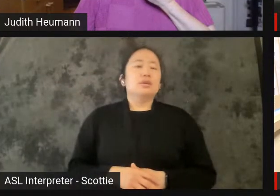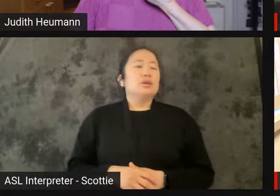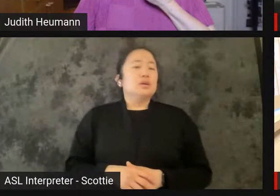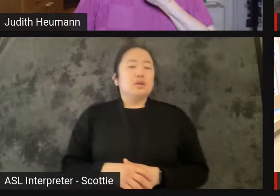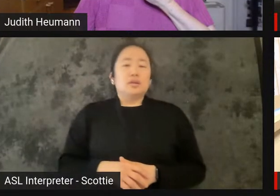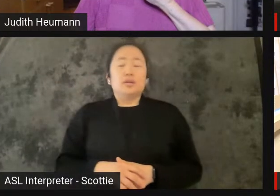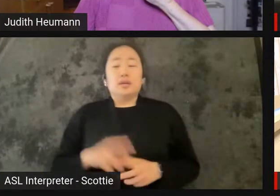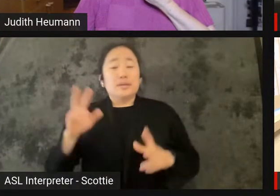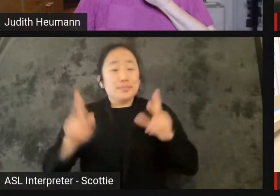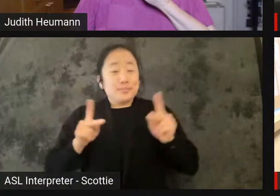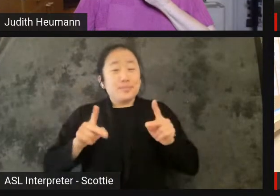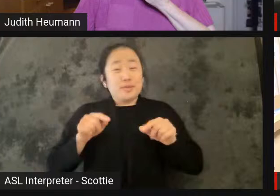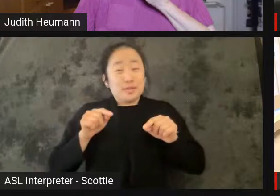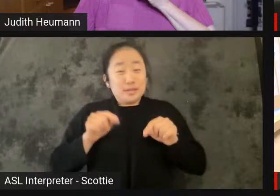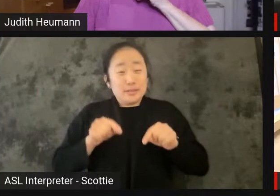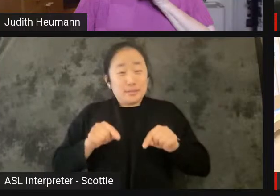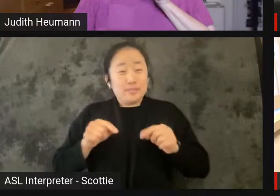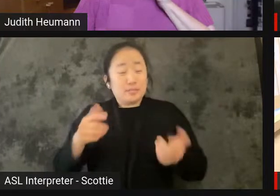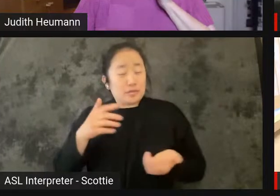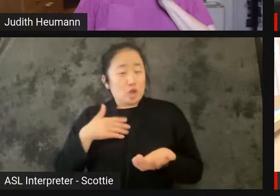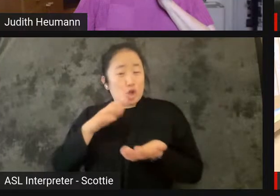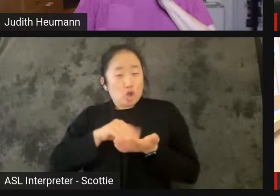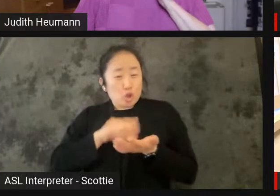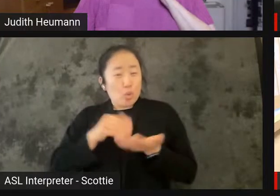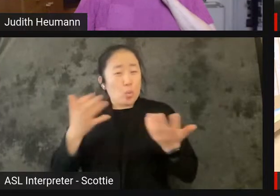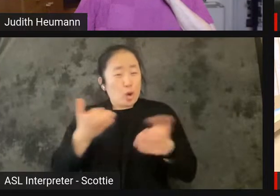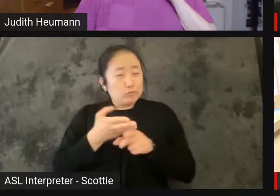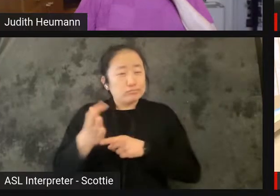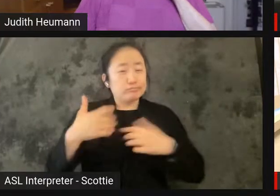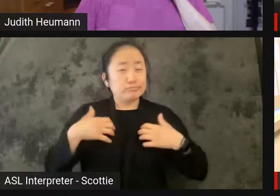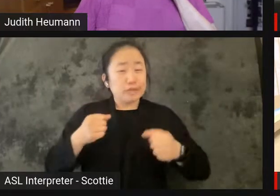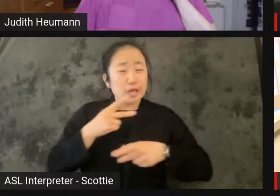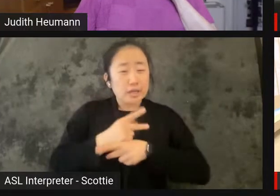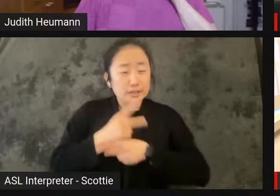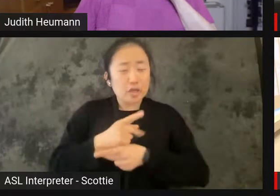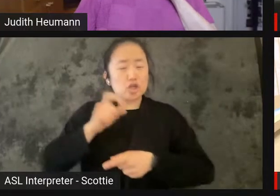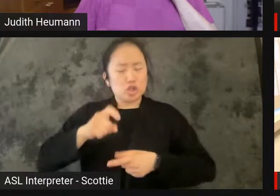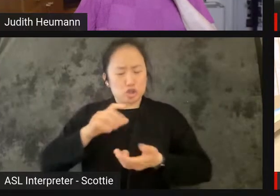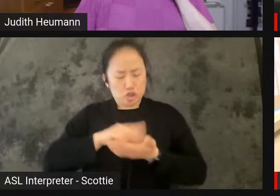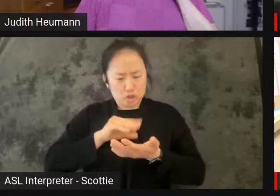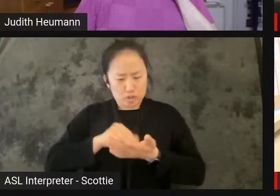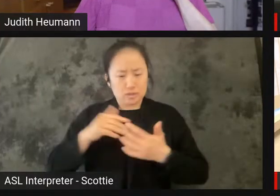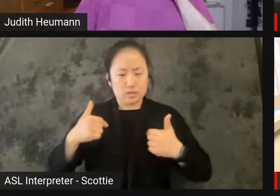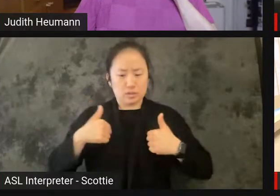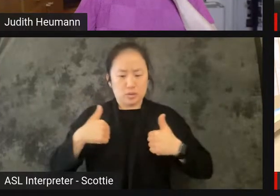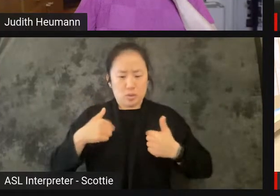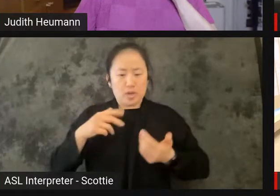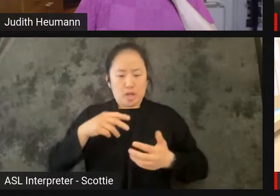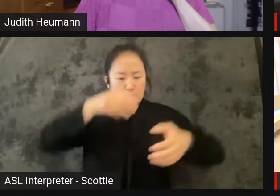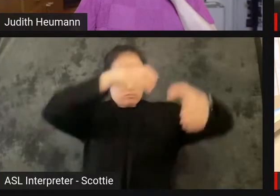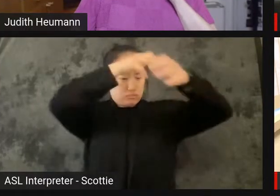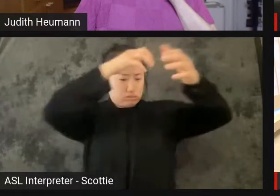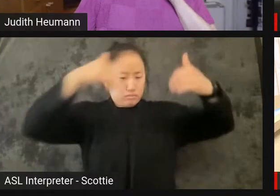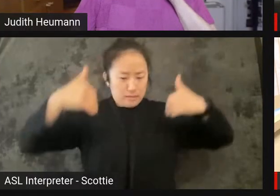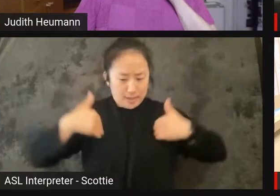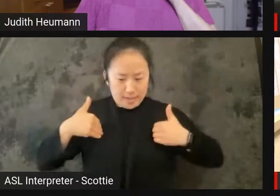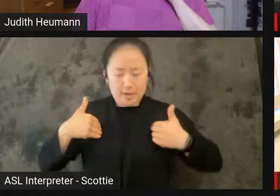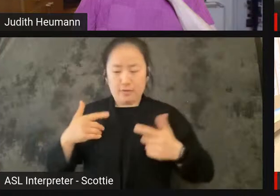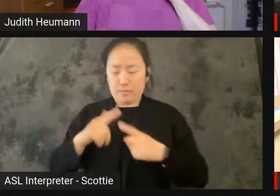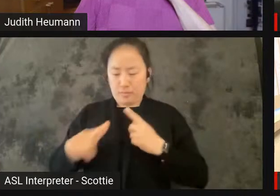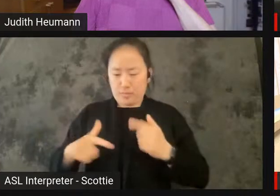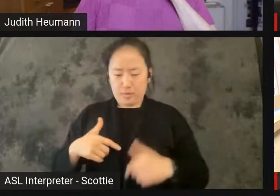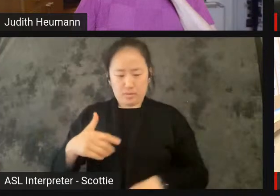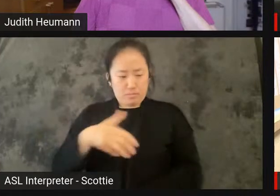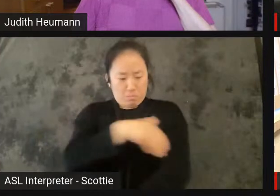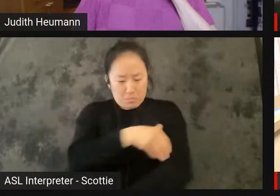themselves and figure out how to use that power today, so that they can, both on that micro level of how they talk to every family that's